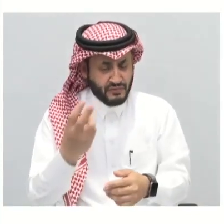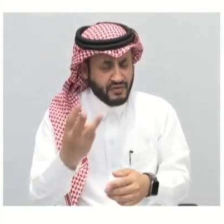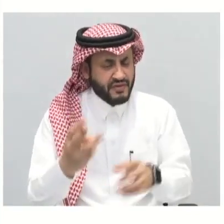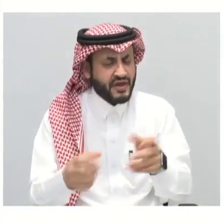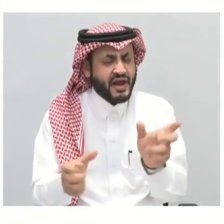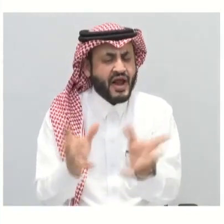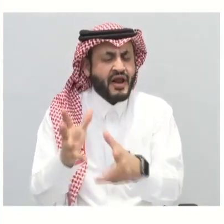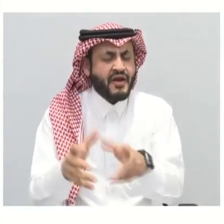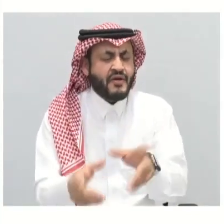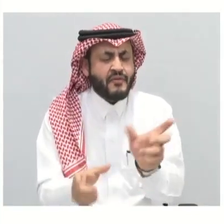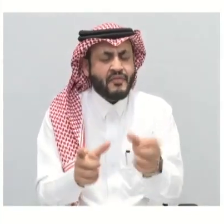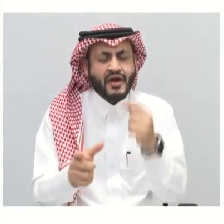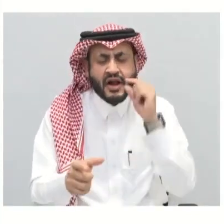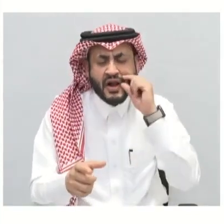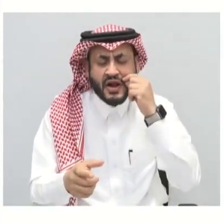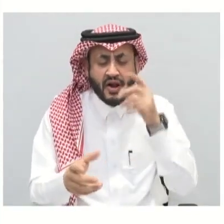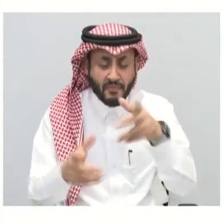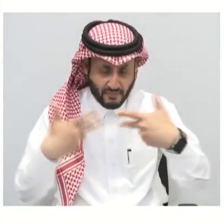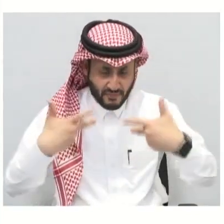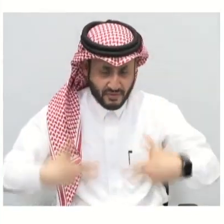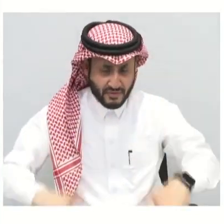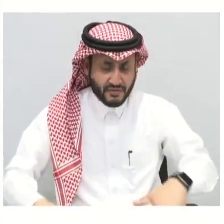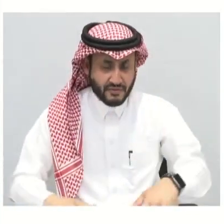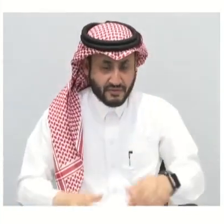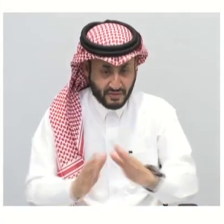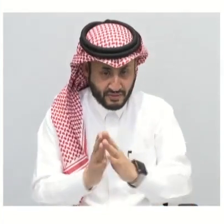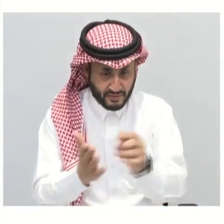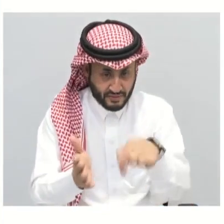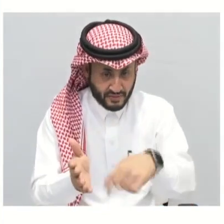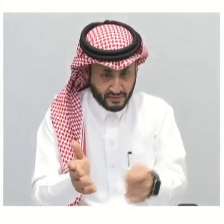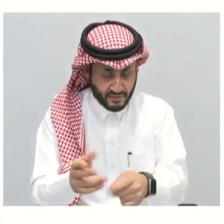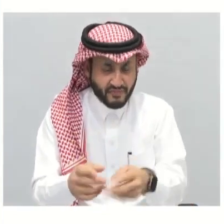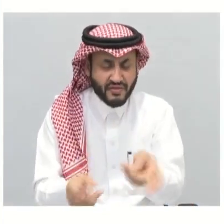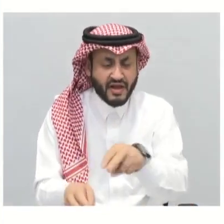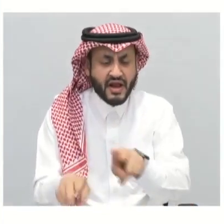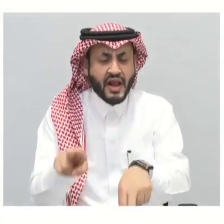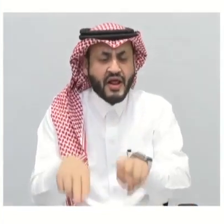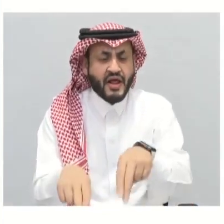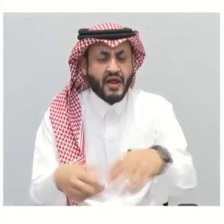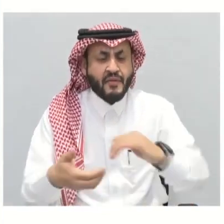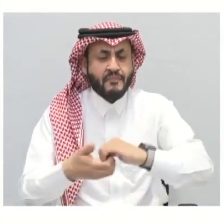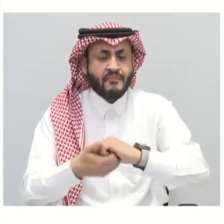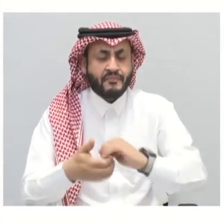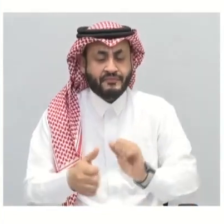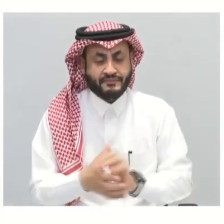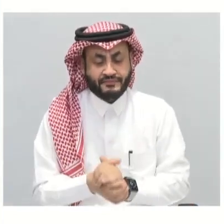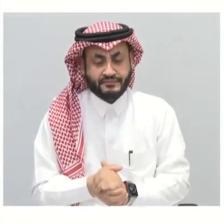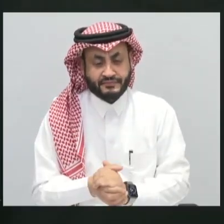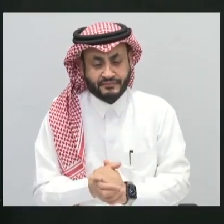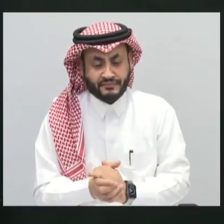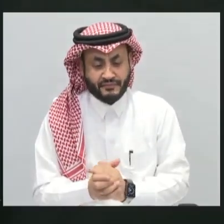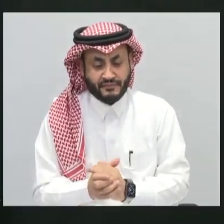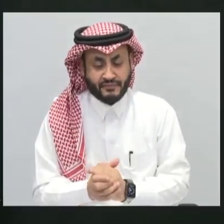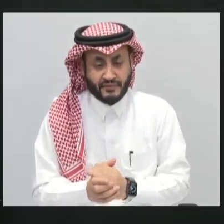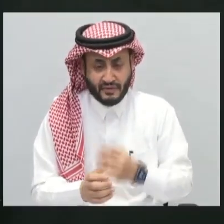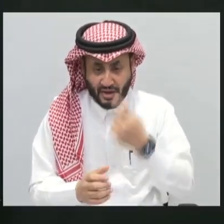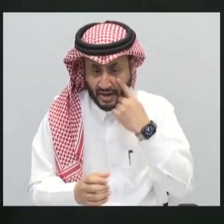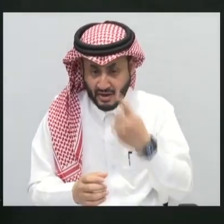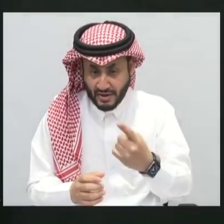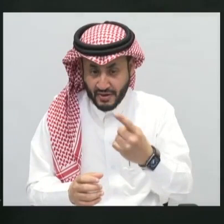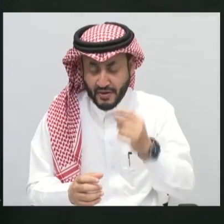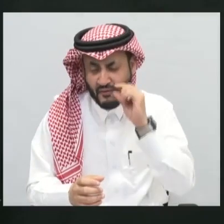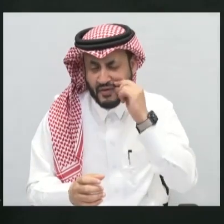to describe the boy's clothes. Write them in a notebook, then compare it with a partner. For example, just have a look at